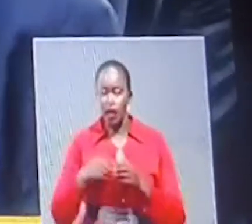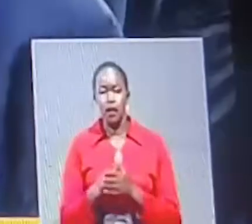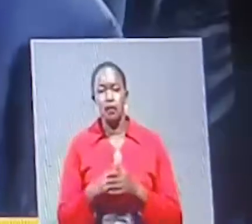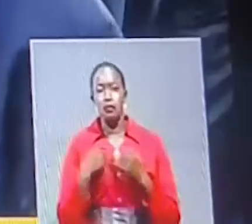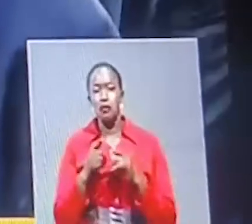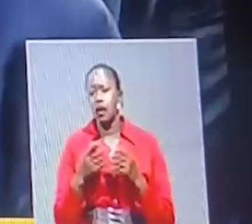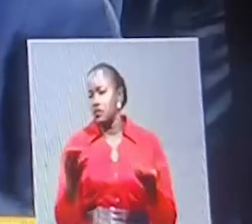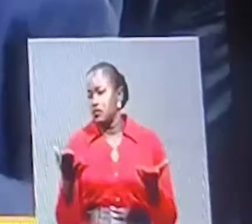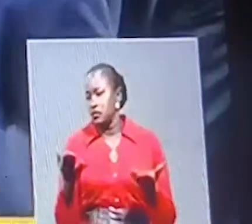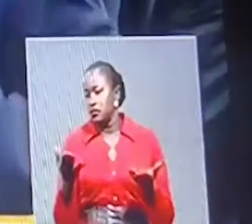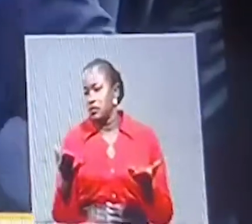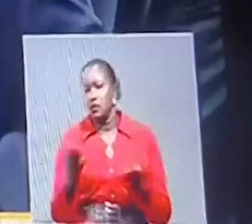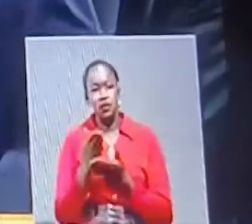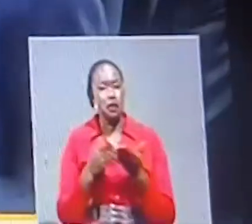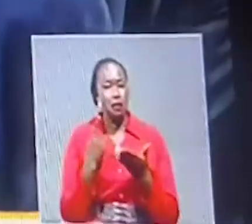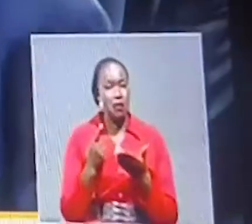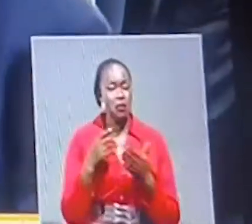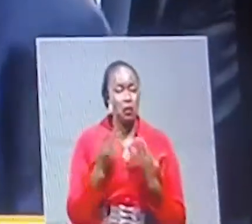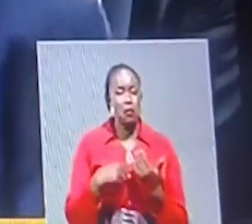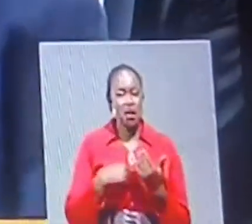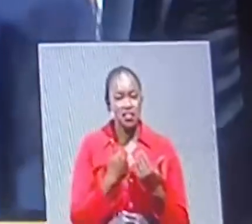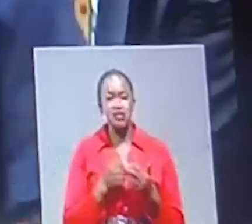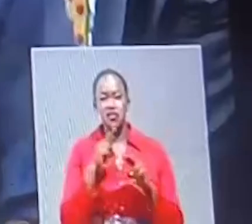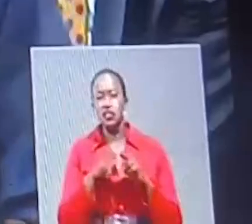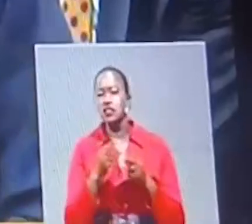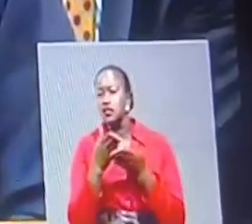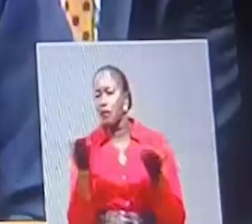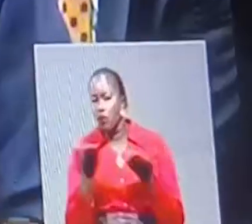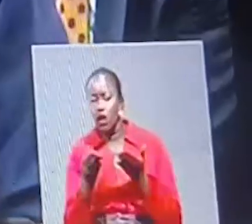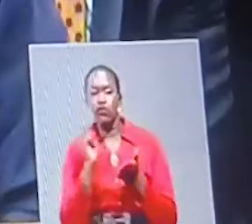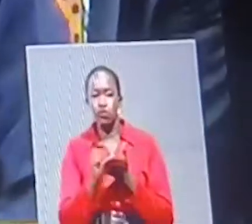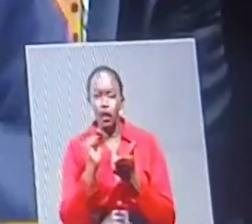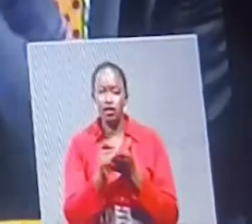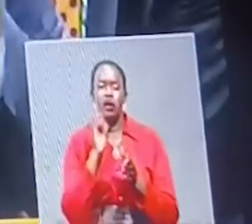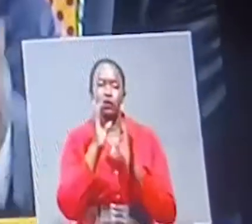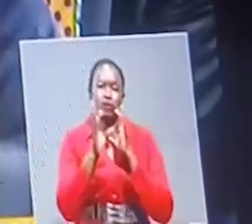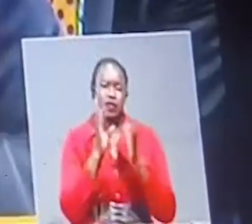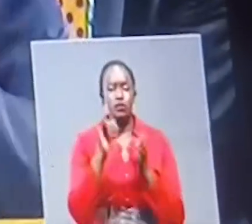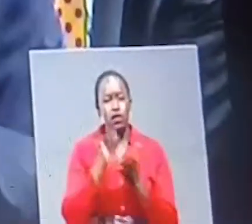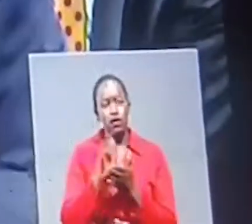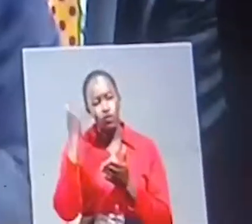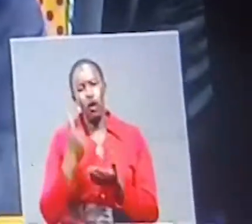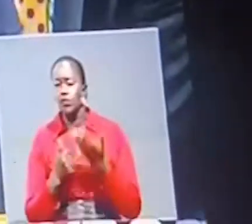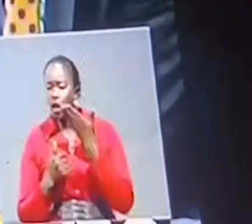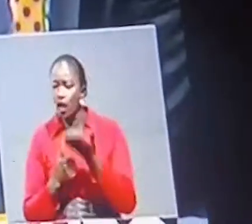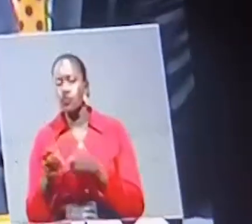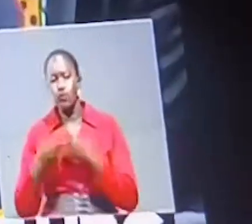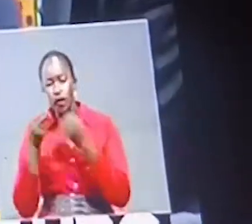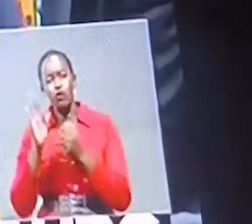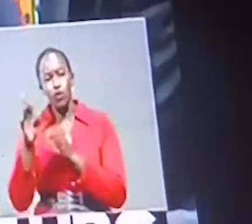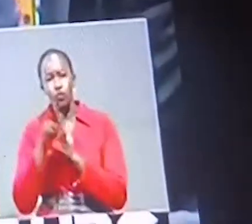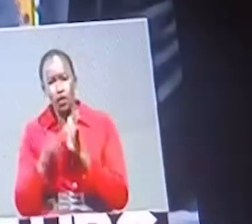by someone, or like myself, sitting somewhere to write a communication, that's why you are here to give your ruling in